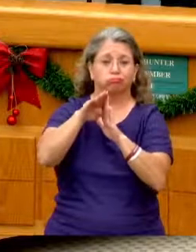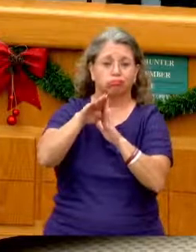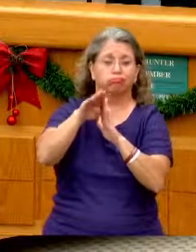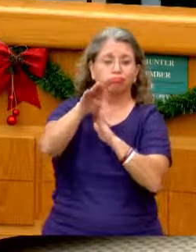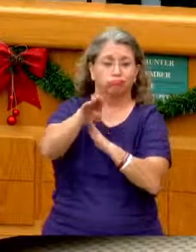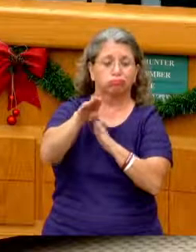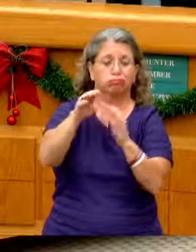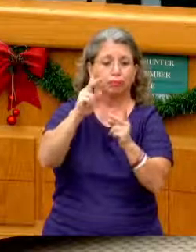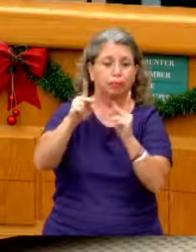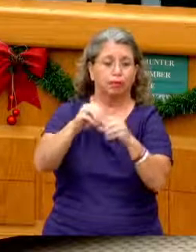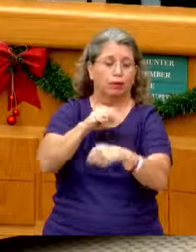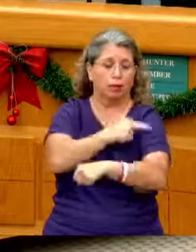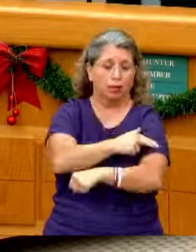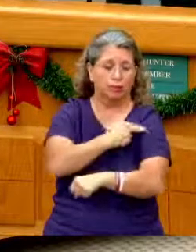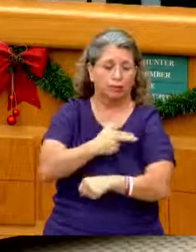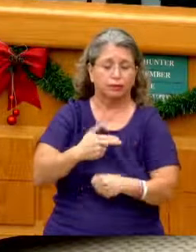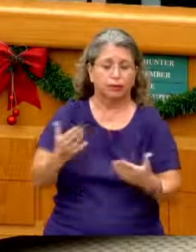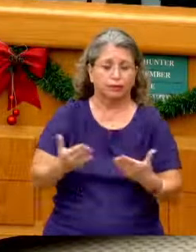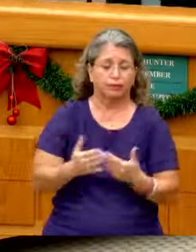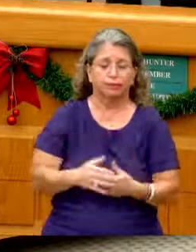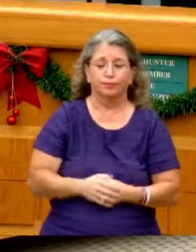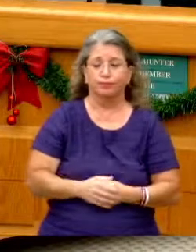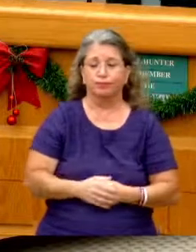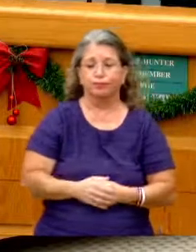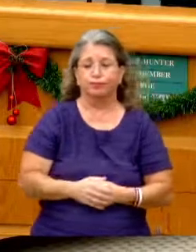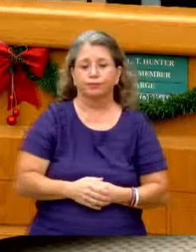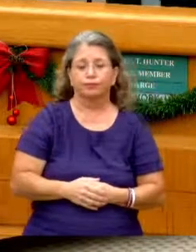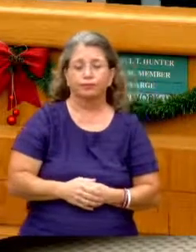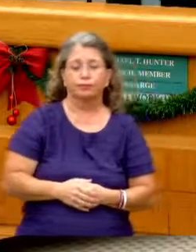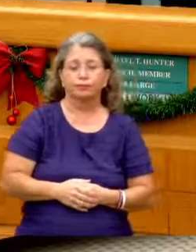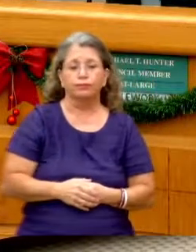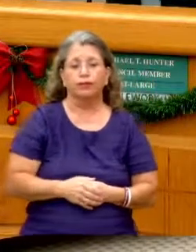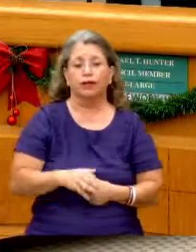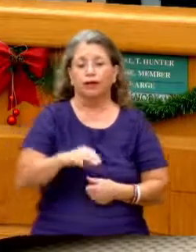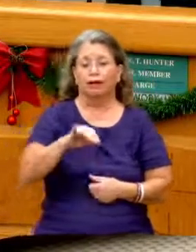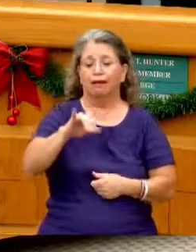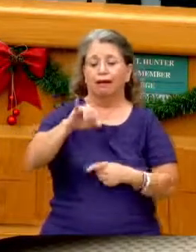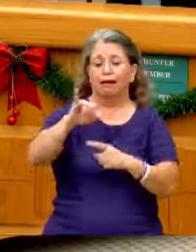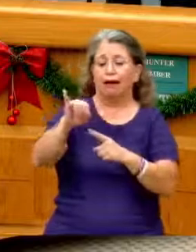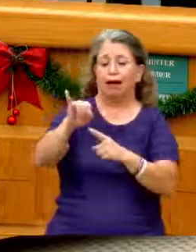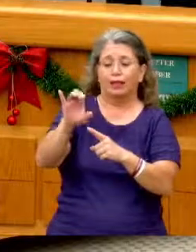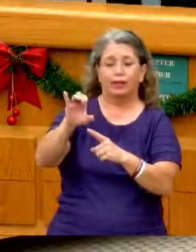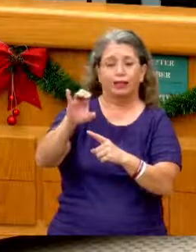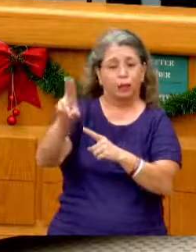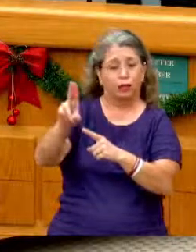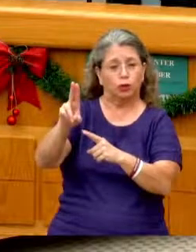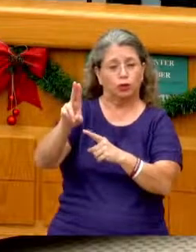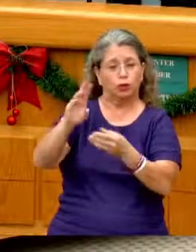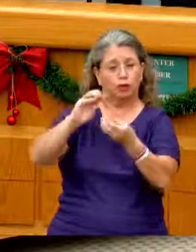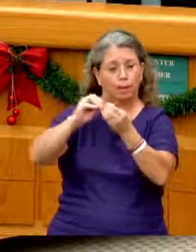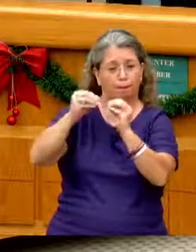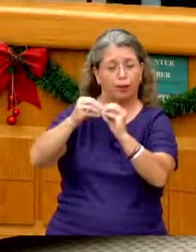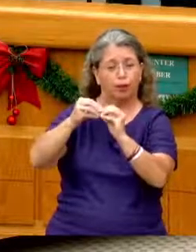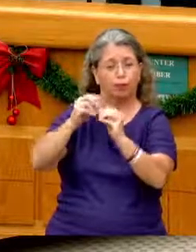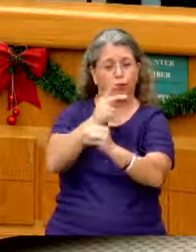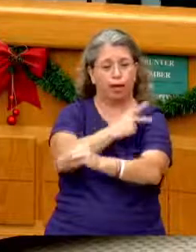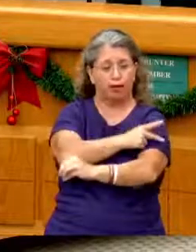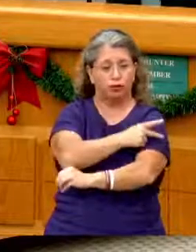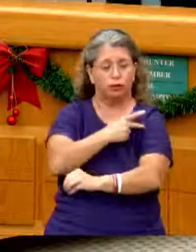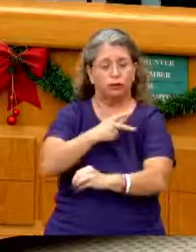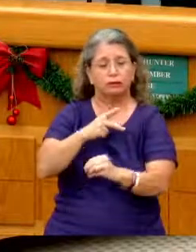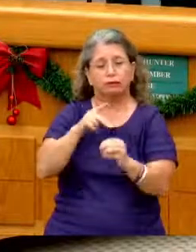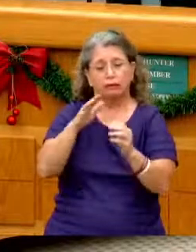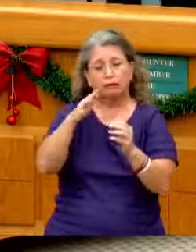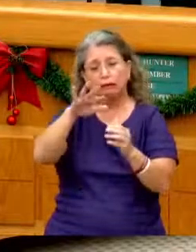Nueces County. Next slide. The ICU patients has kind of been staying,